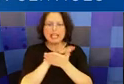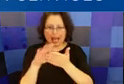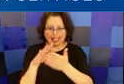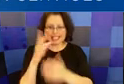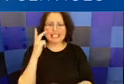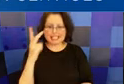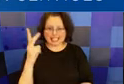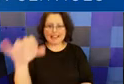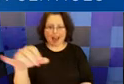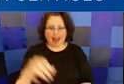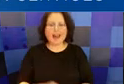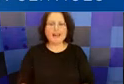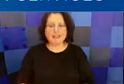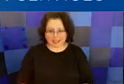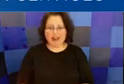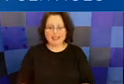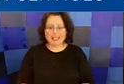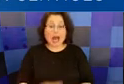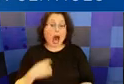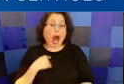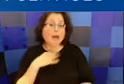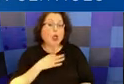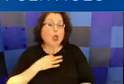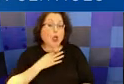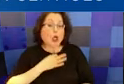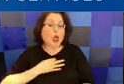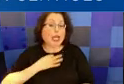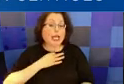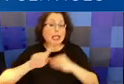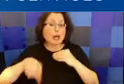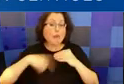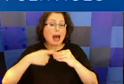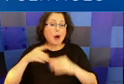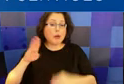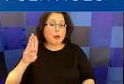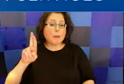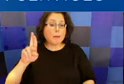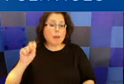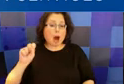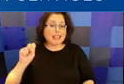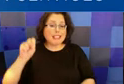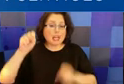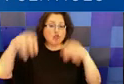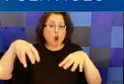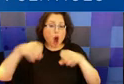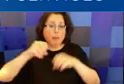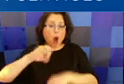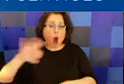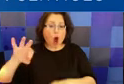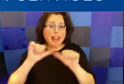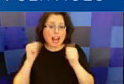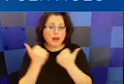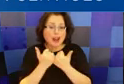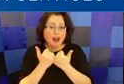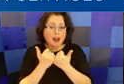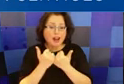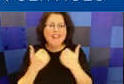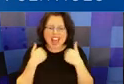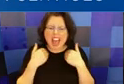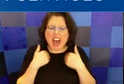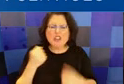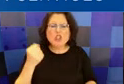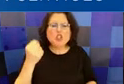in the future. I have a question about the bus drop-off area. You noted you can fit two of the articulating